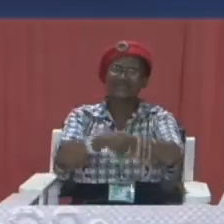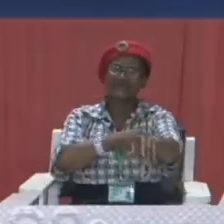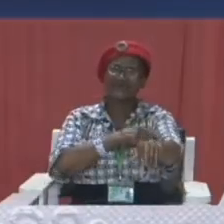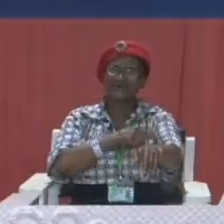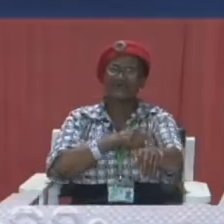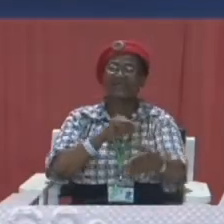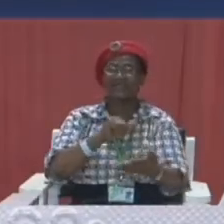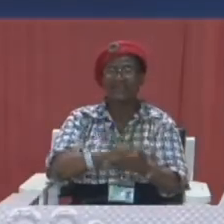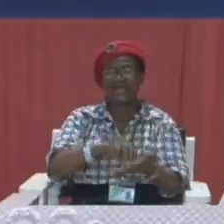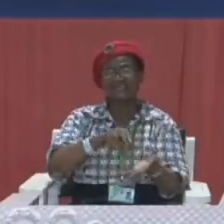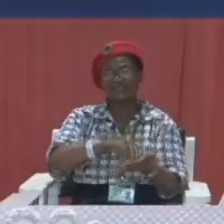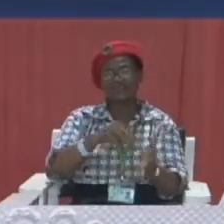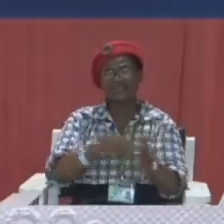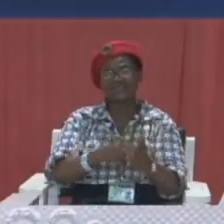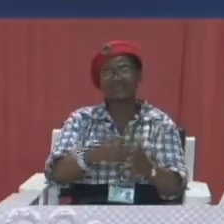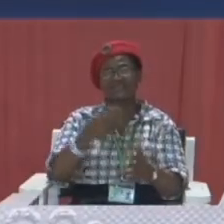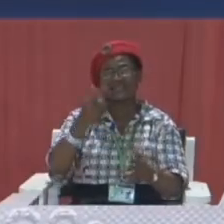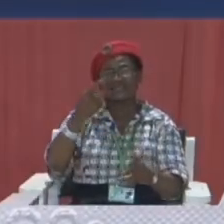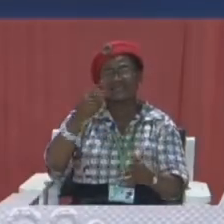long.